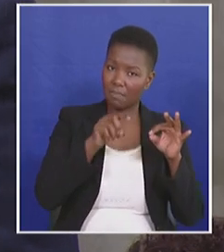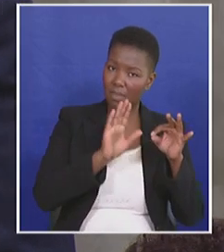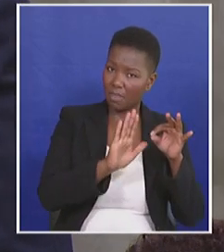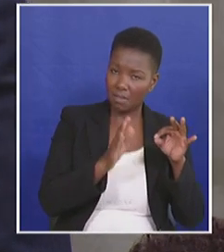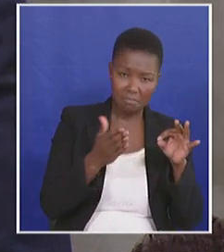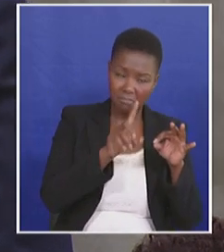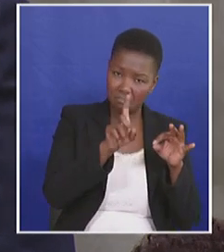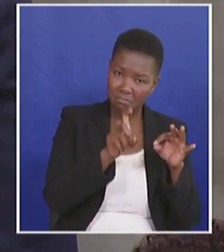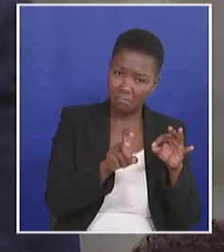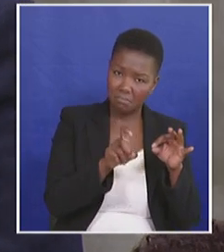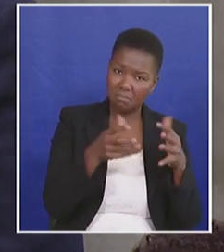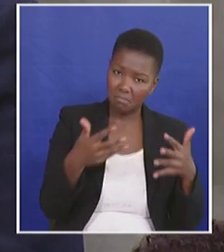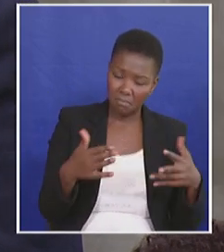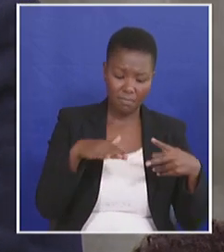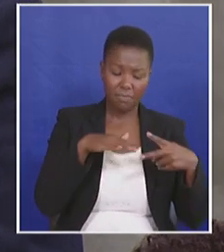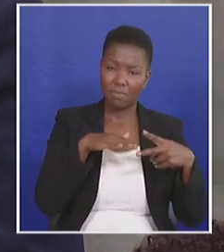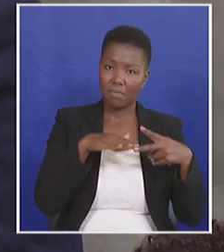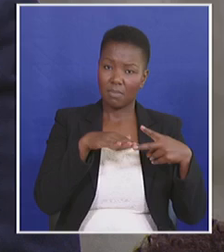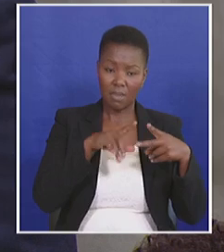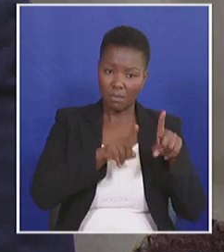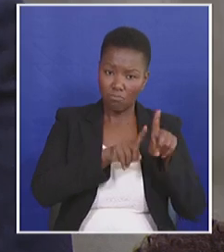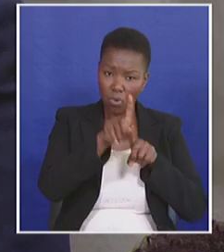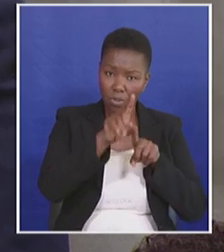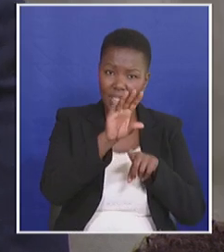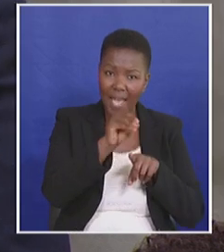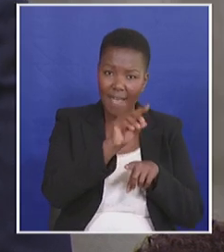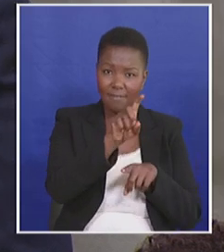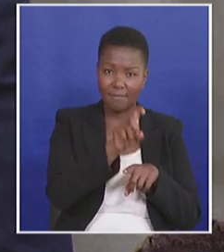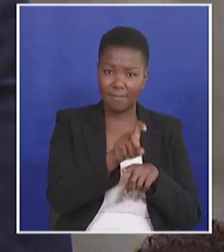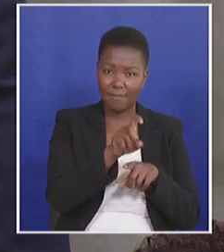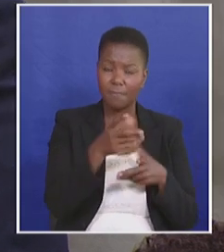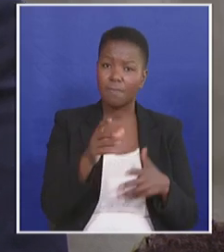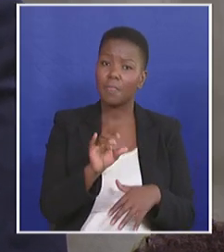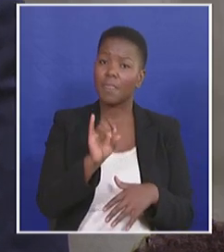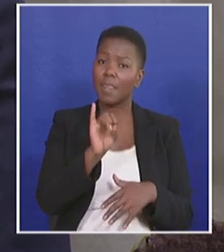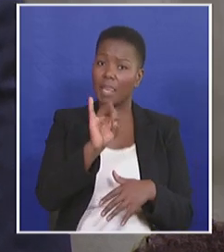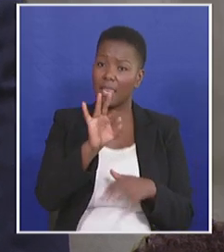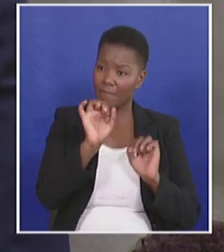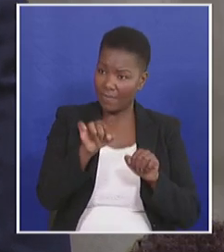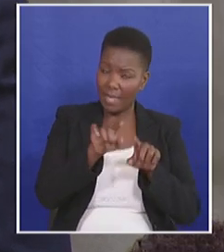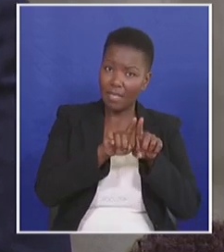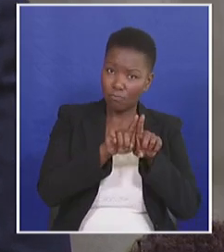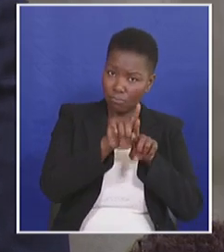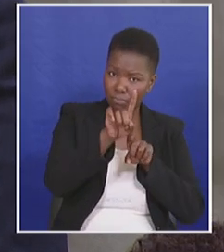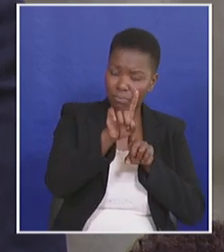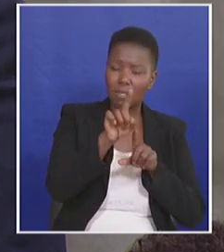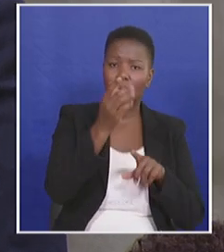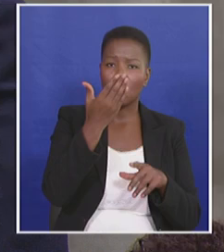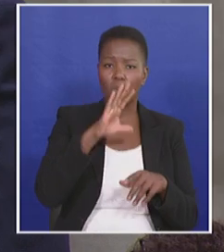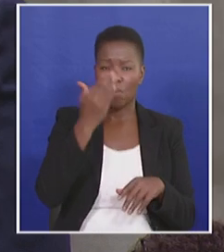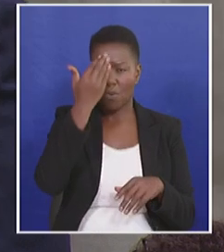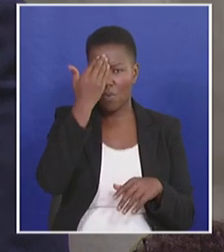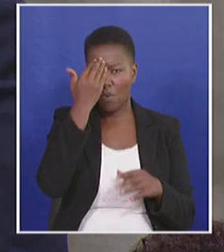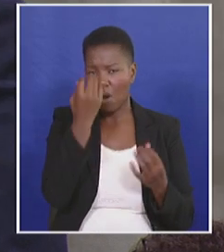National Development Plan and its impact? And if so, have you quantified the impact